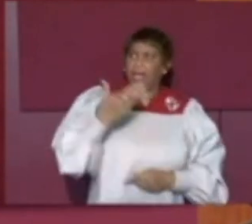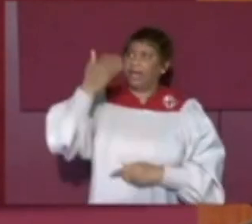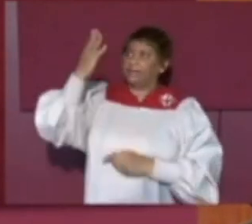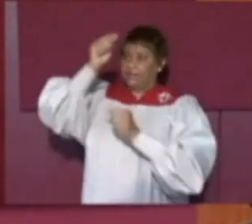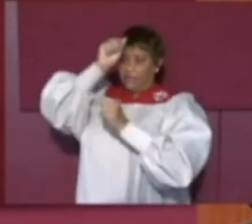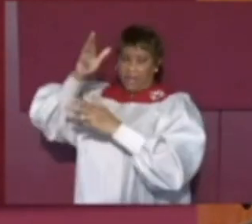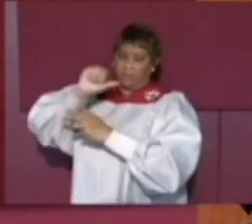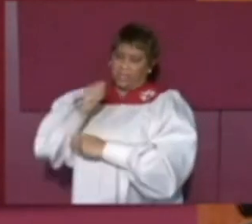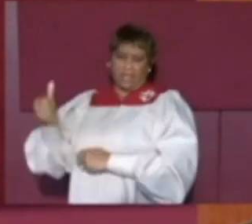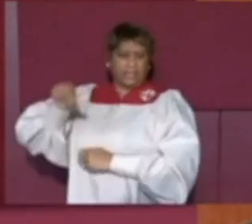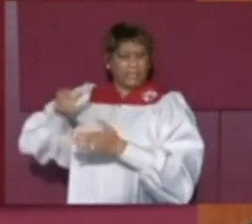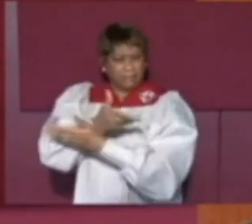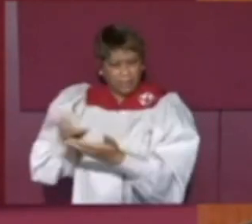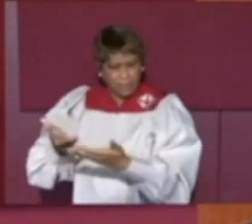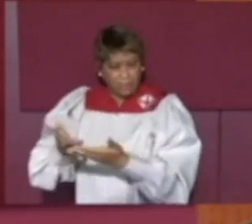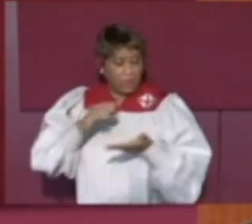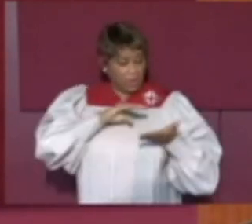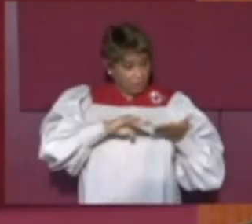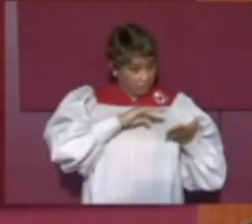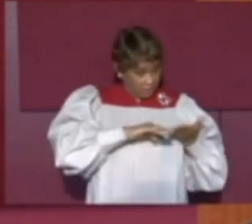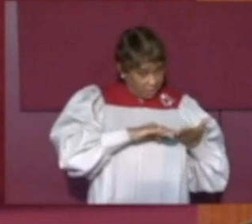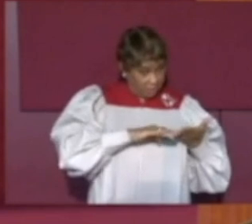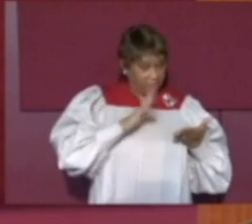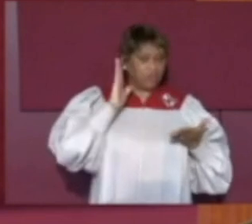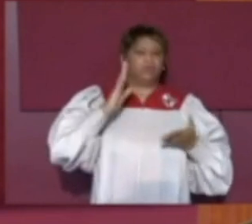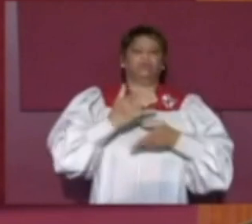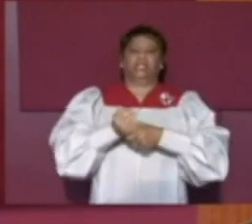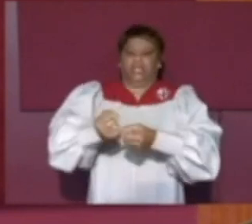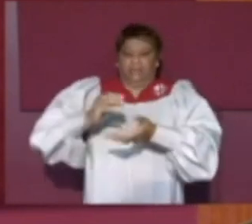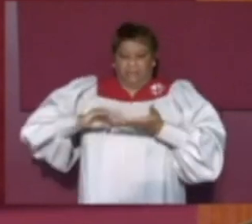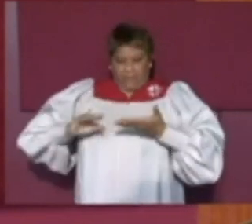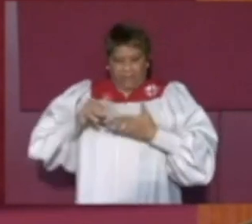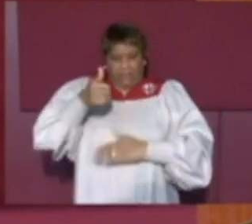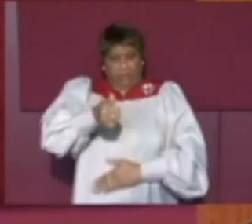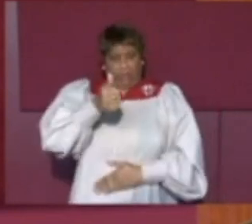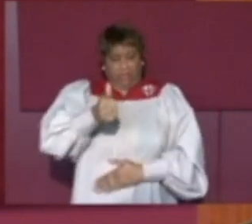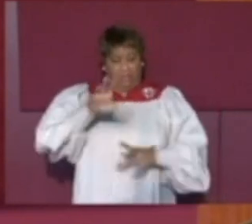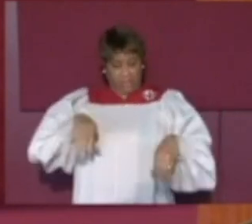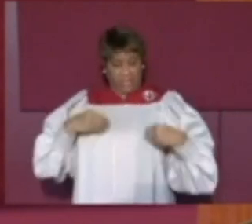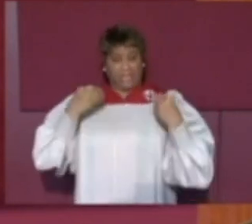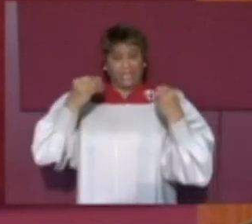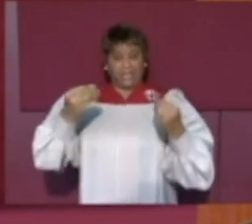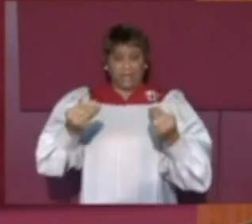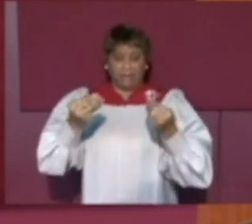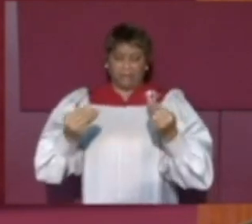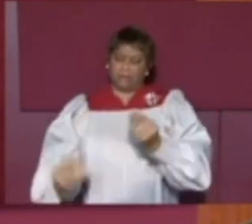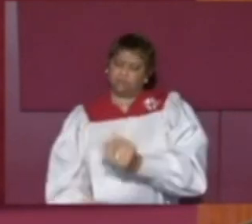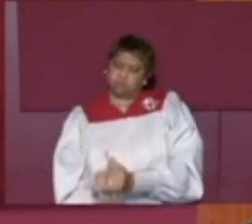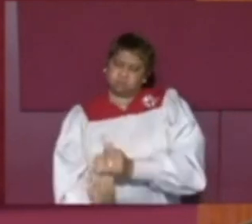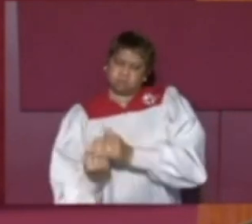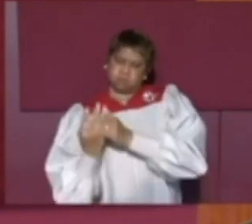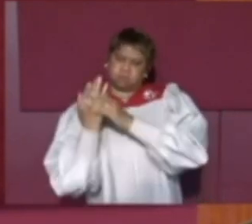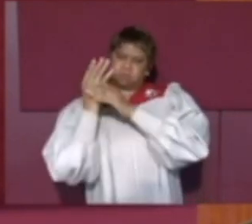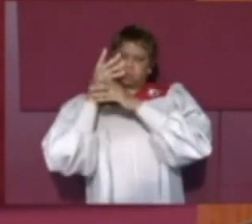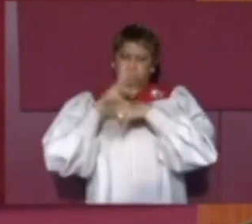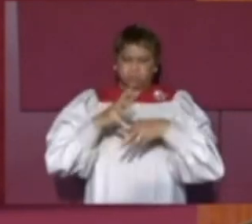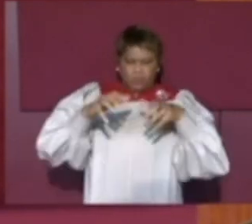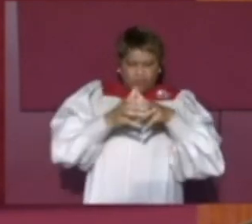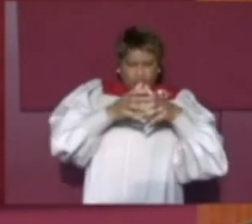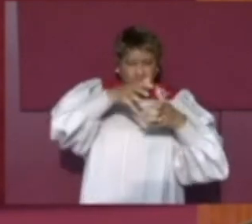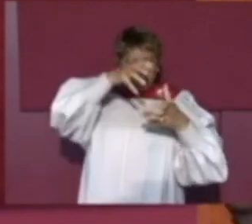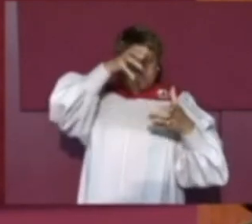condemned. Forgive, and you shall be forgiven. Give, and it shall be given unto you. Good